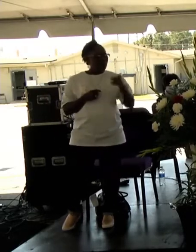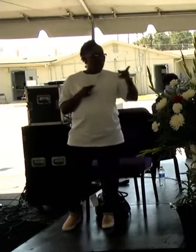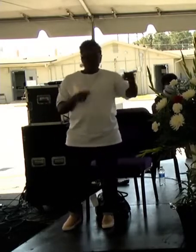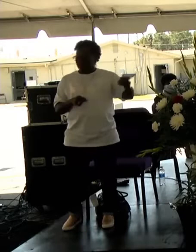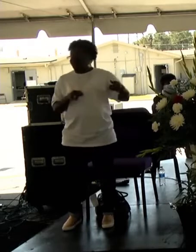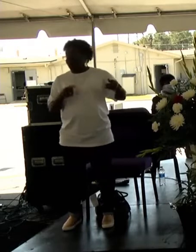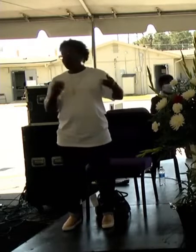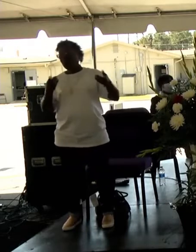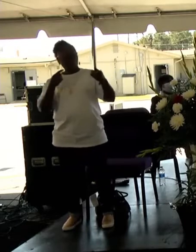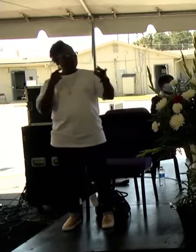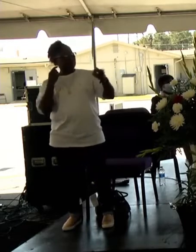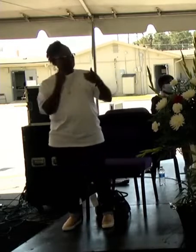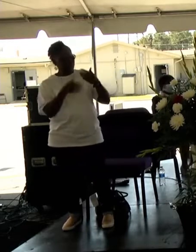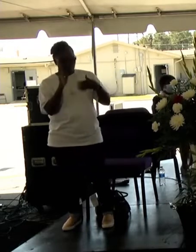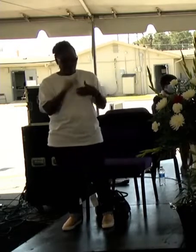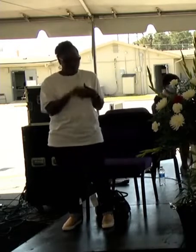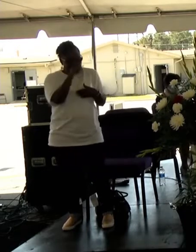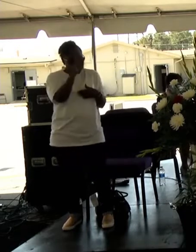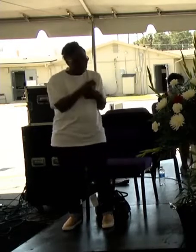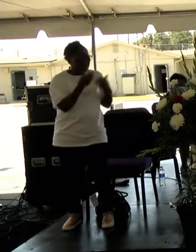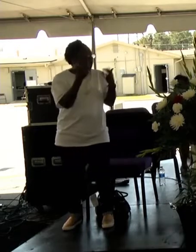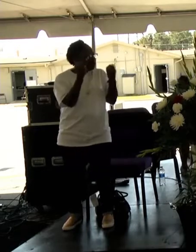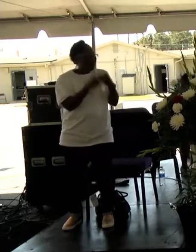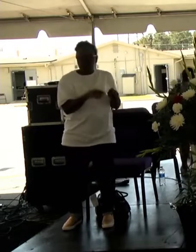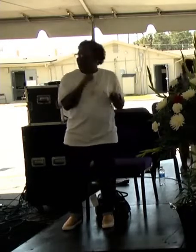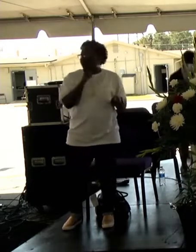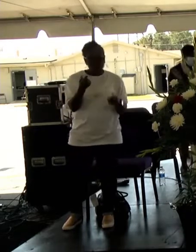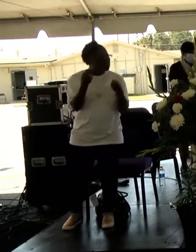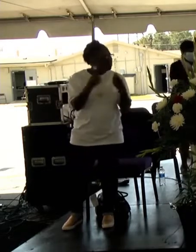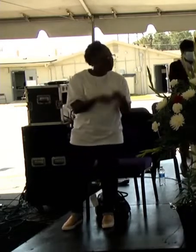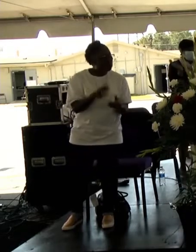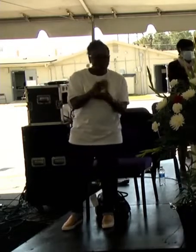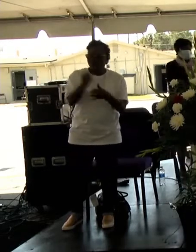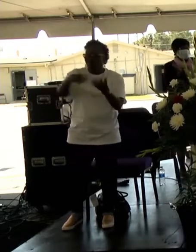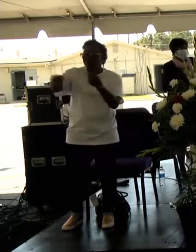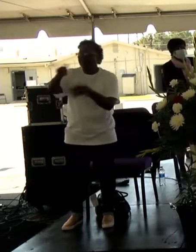happened that didn't happen? How about the heart attack that should have happened? Some of you